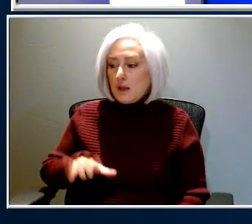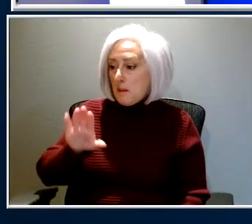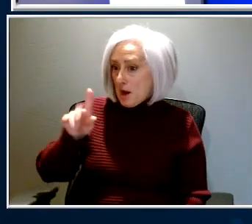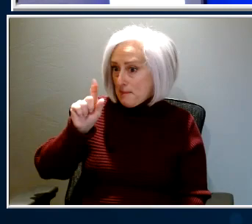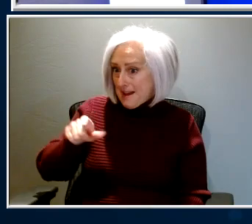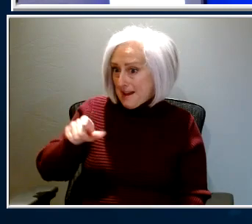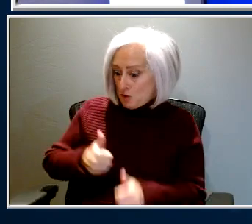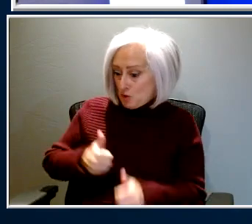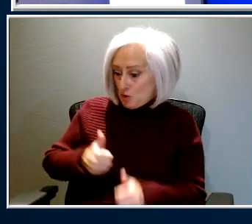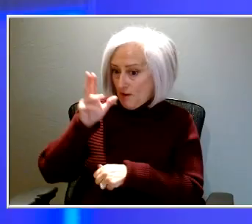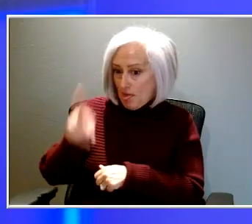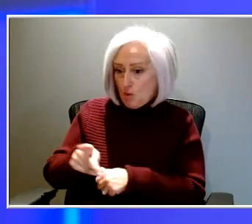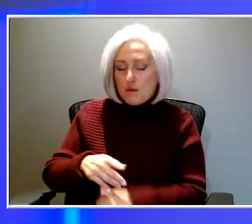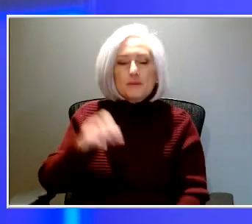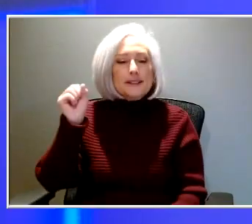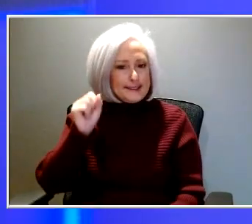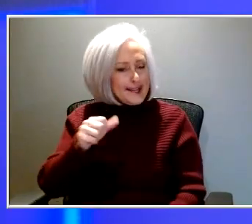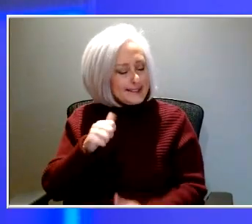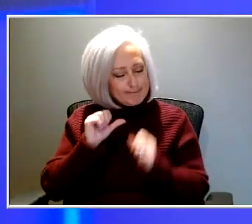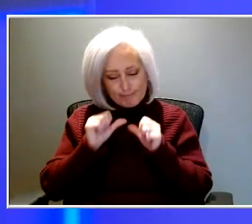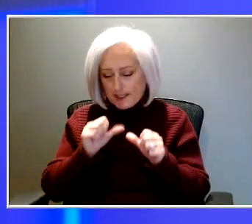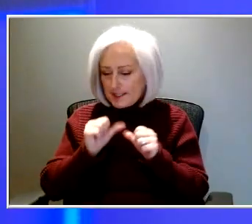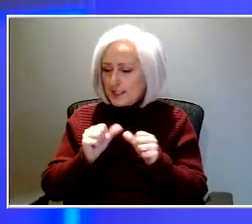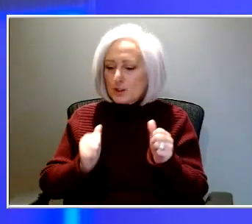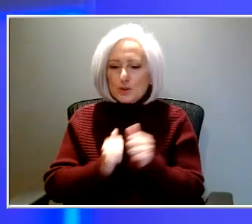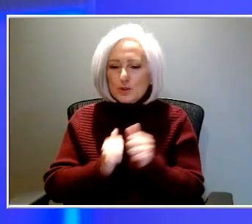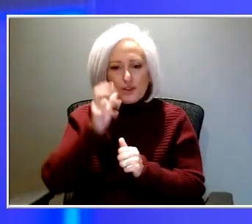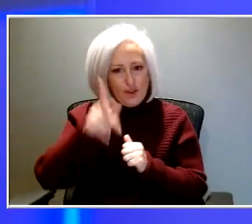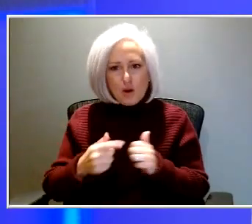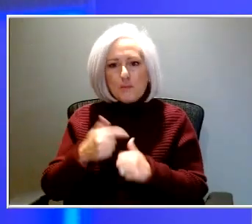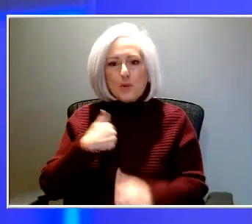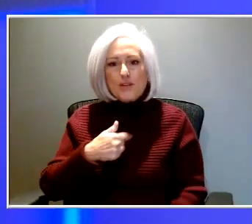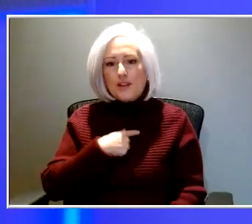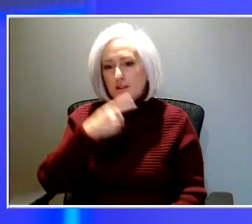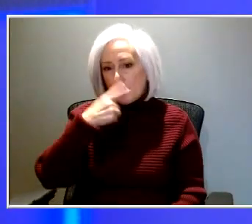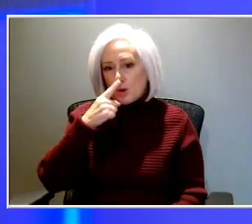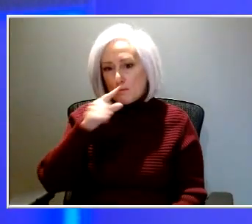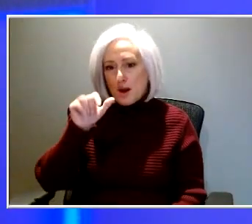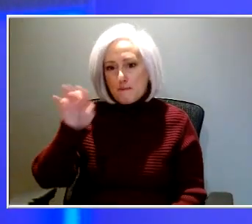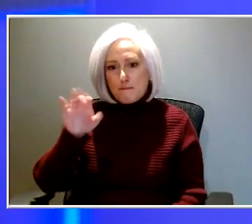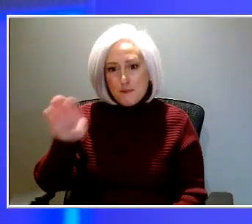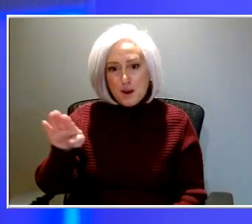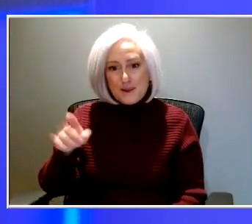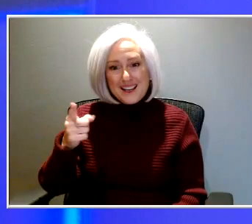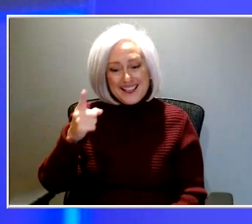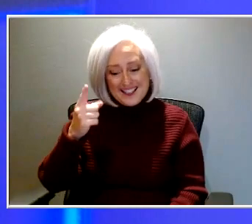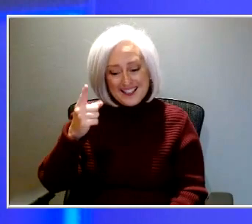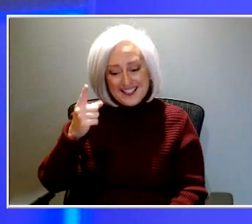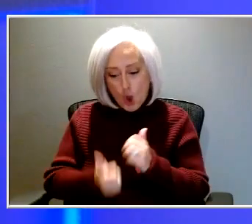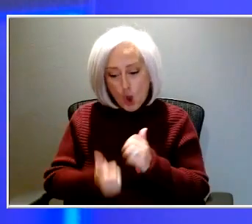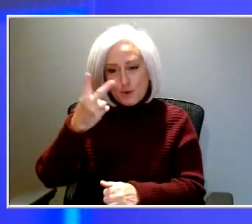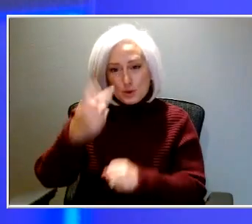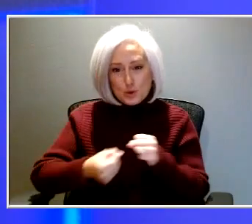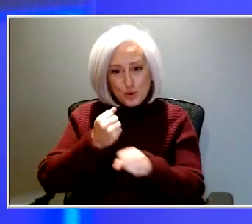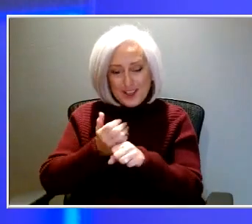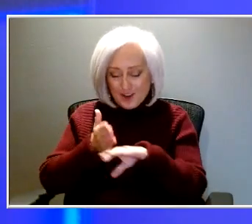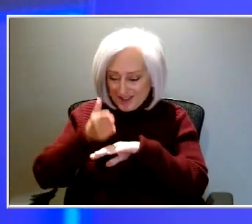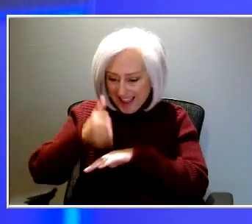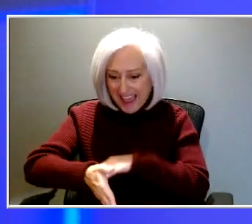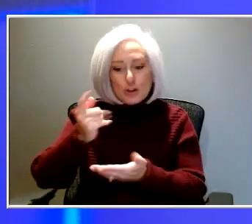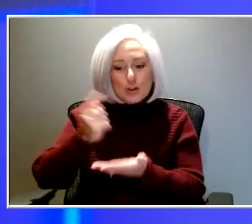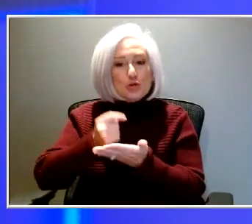Bob continues to have follow-up with us. If I can share this, Bob is almost 2 years out of treatment and doing very